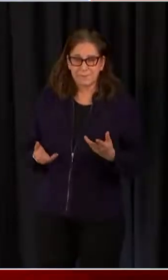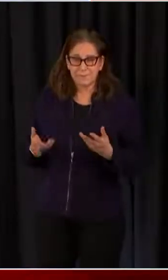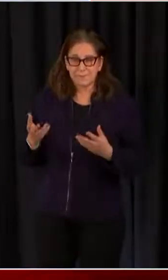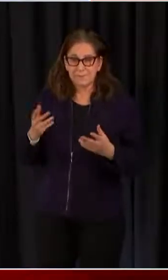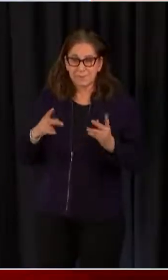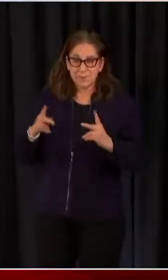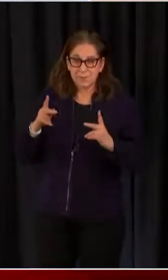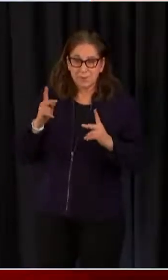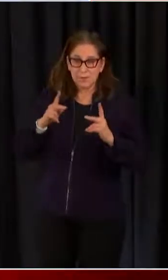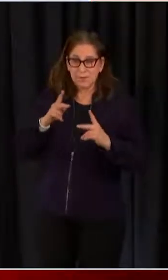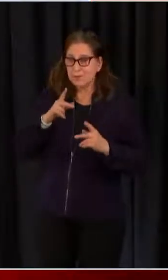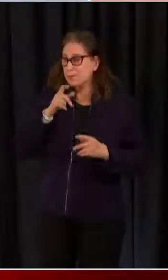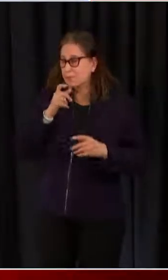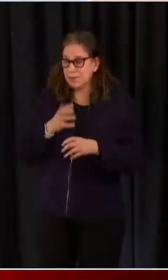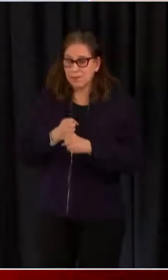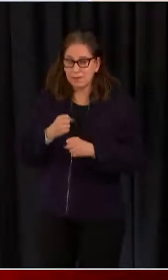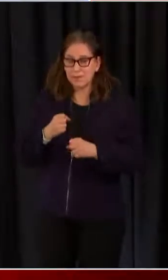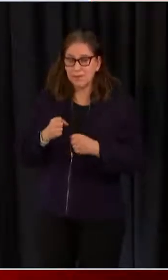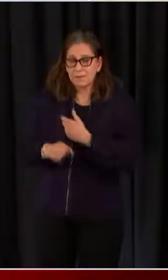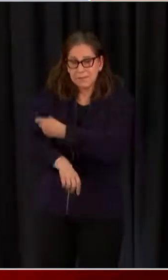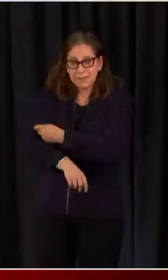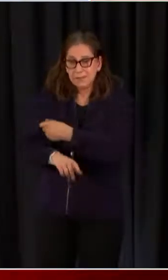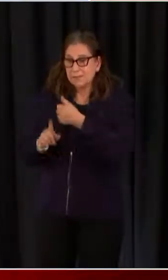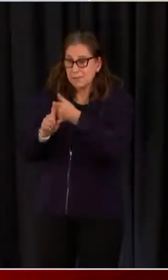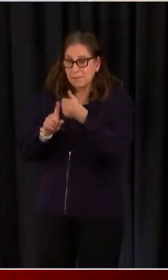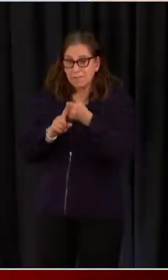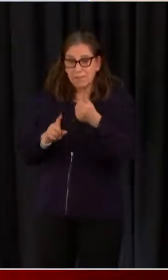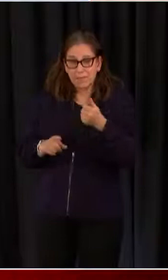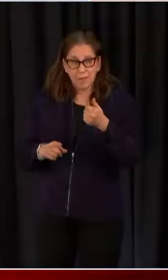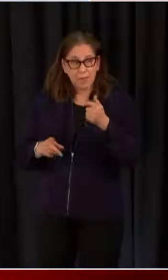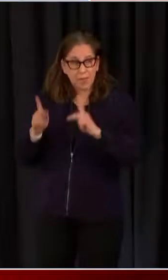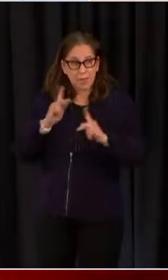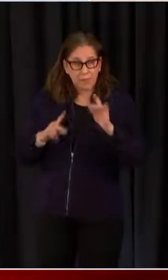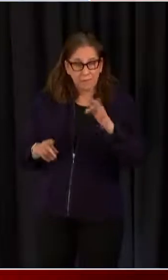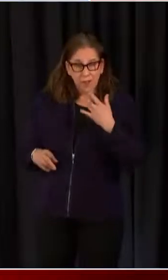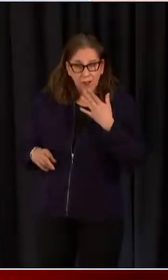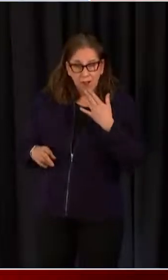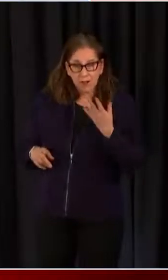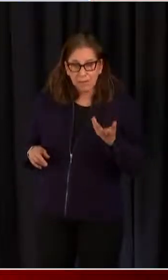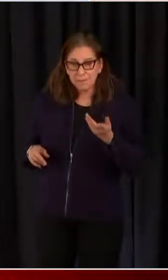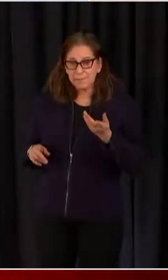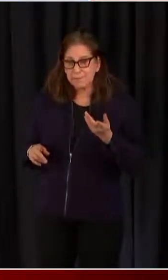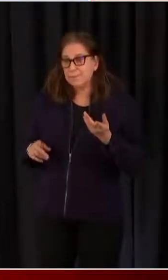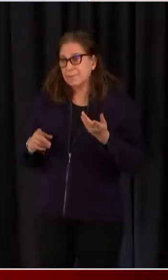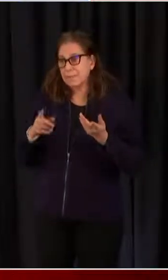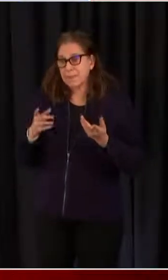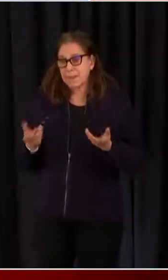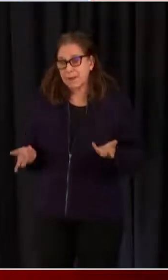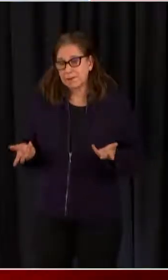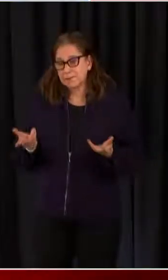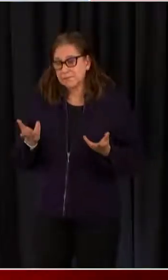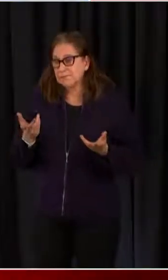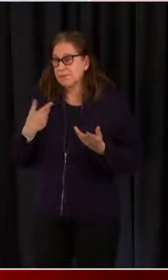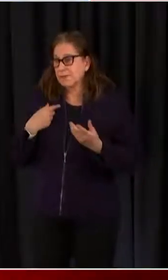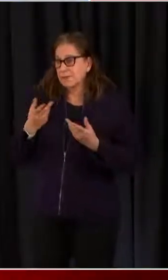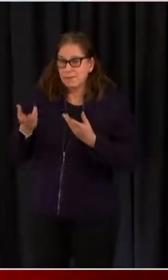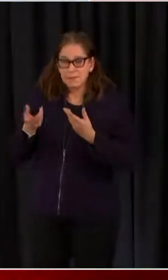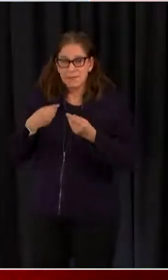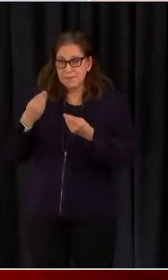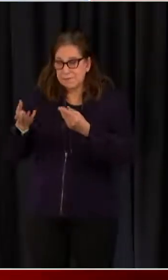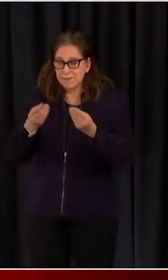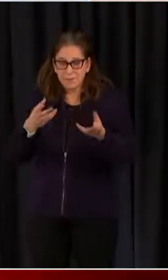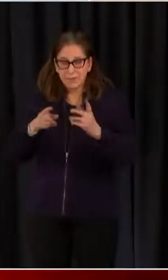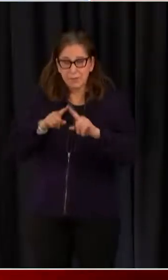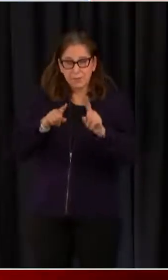of color, more of them would be vaccinated if we had more vaccine. It's not just about identifying the place to give the doses. It's not